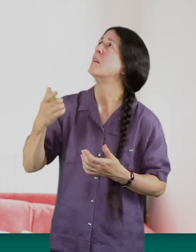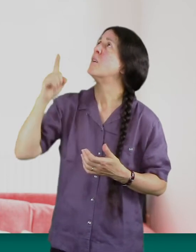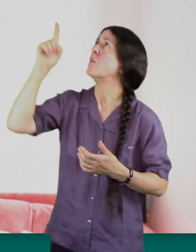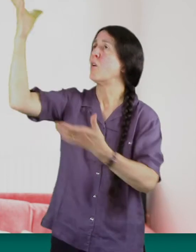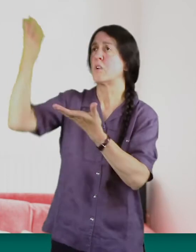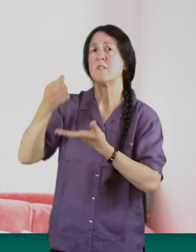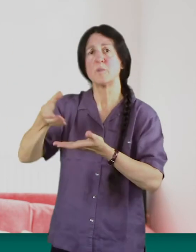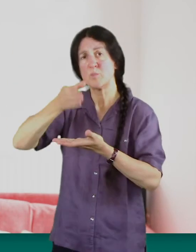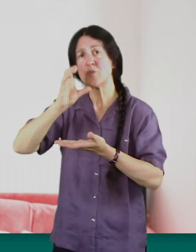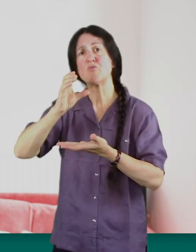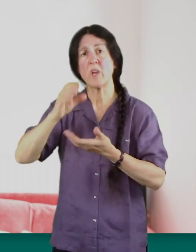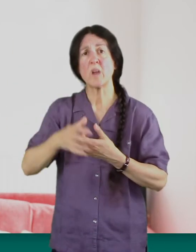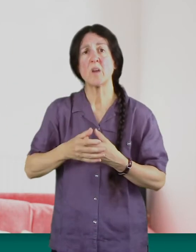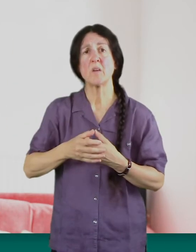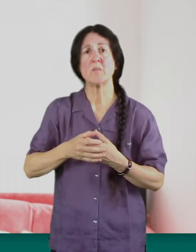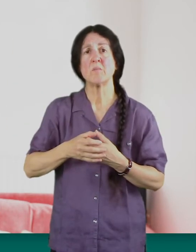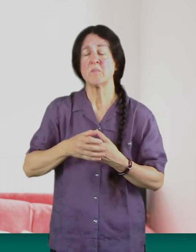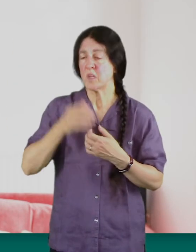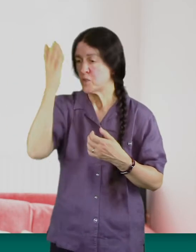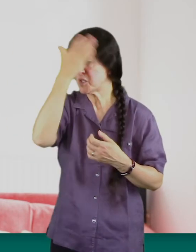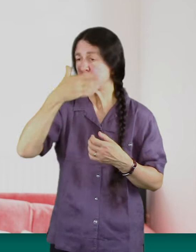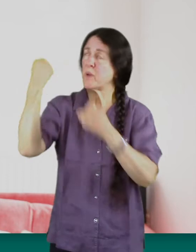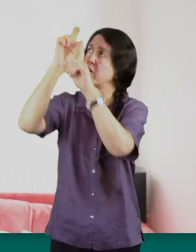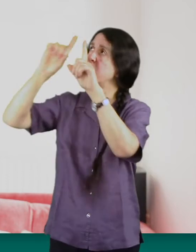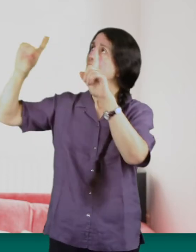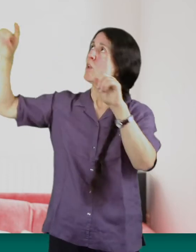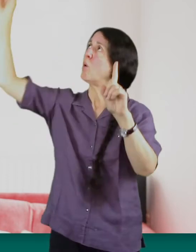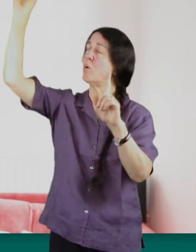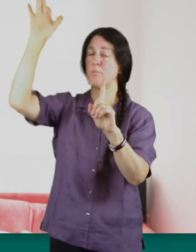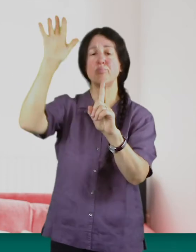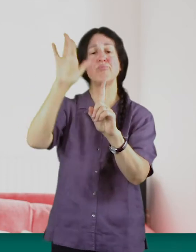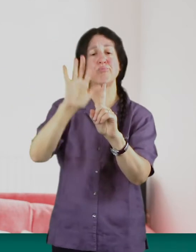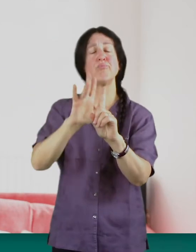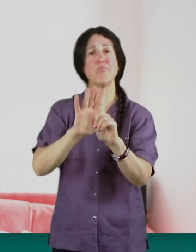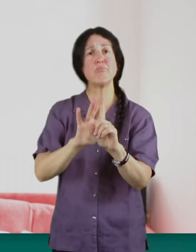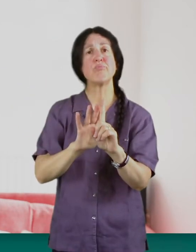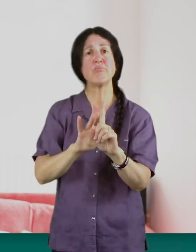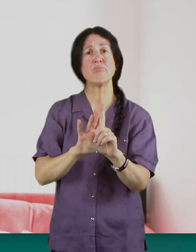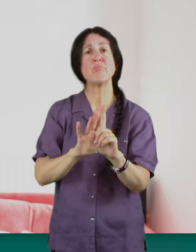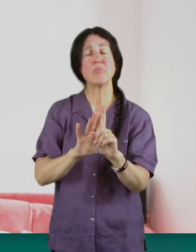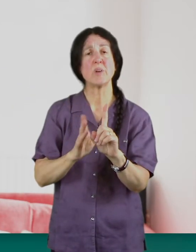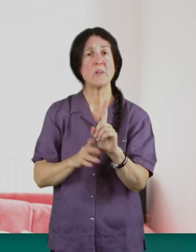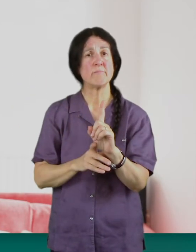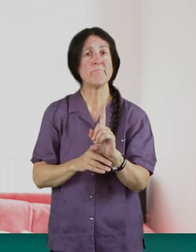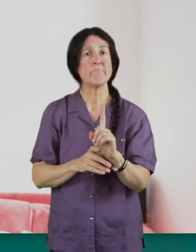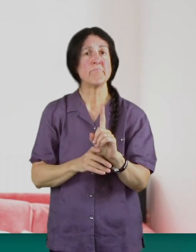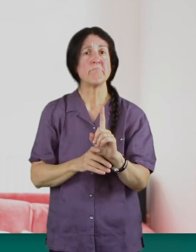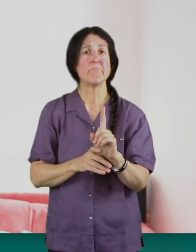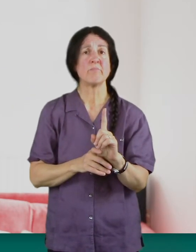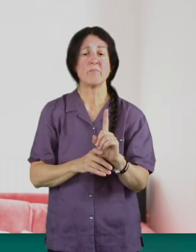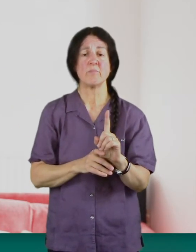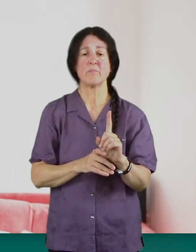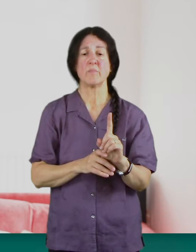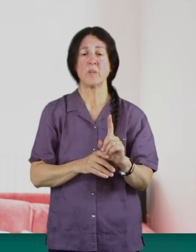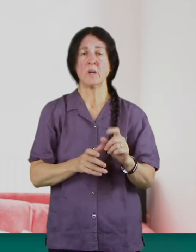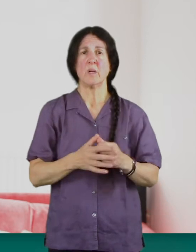him. They describe the Spirit of the Lord coming to him, particularly in the moments of anger and destruction. Destruction that in one part